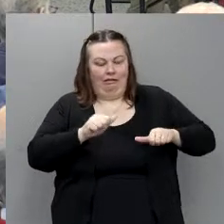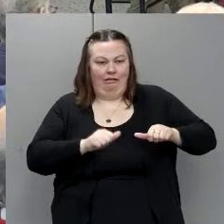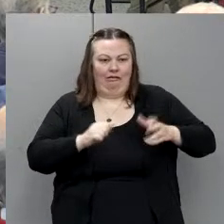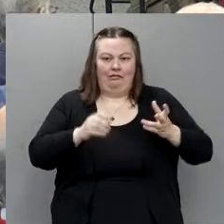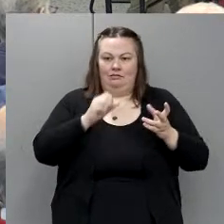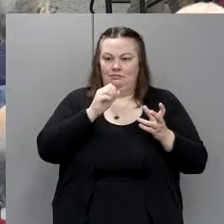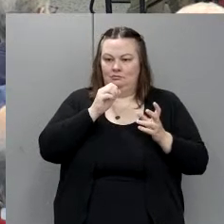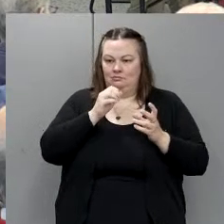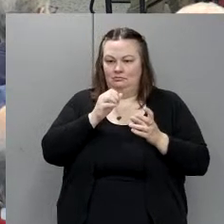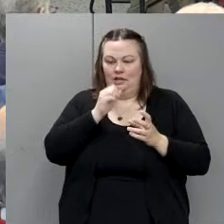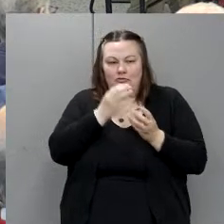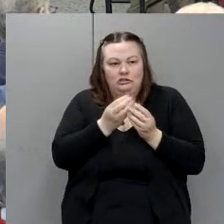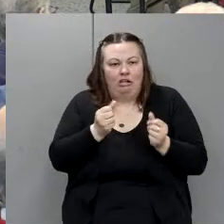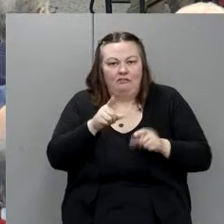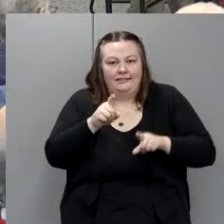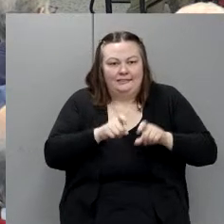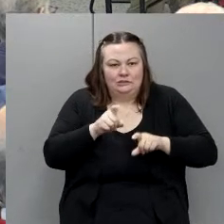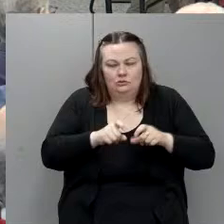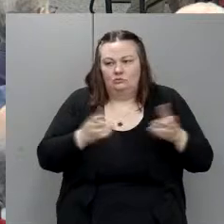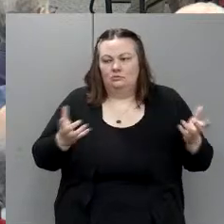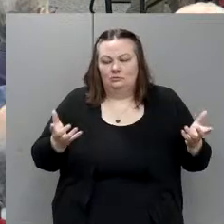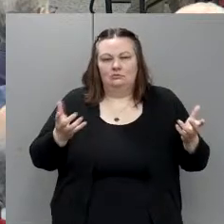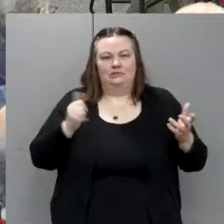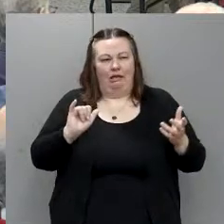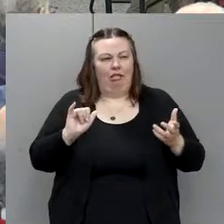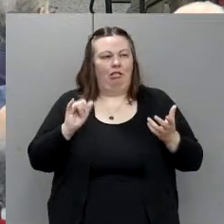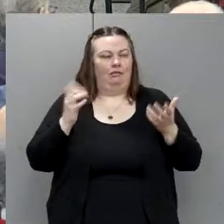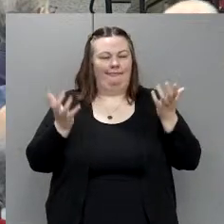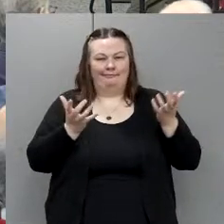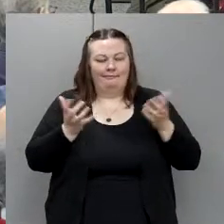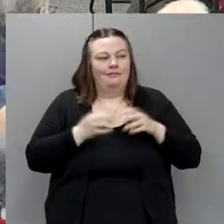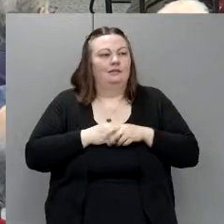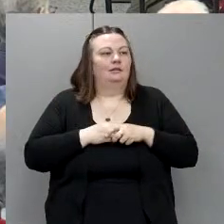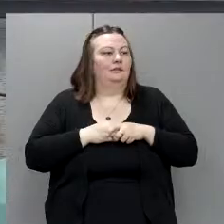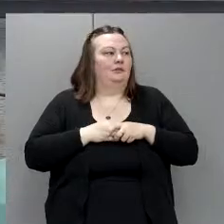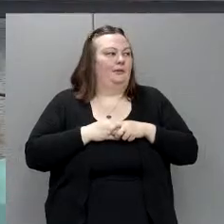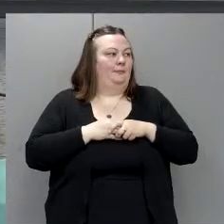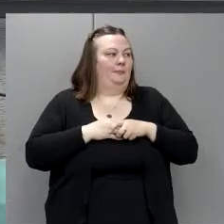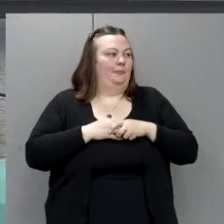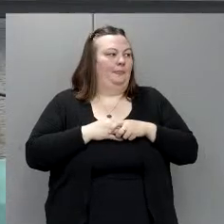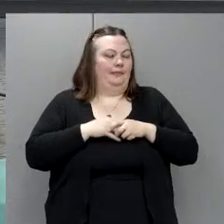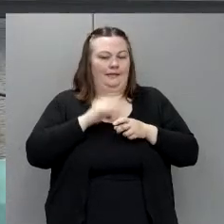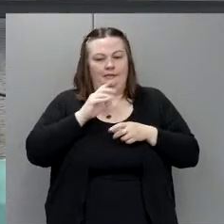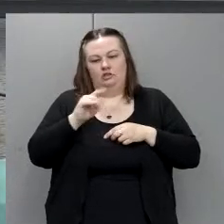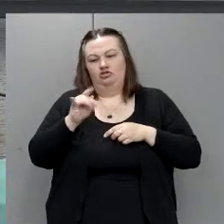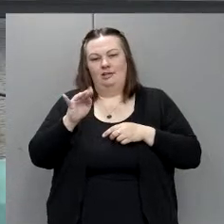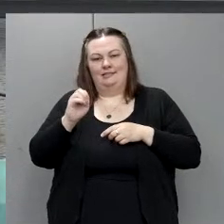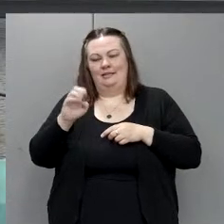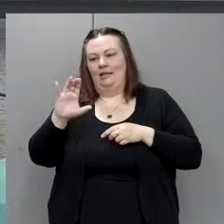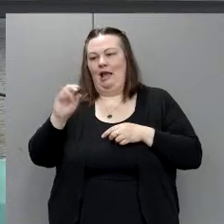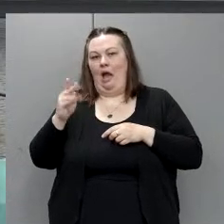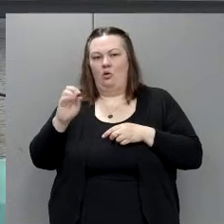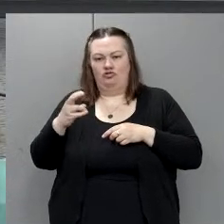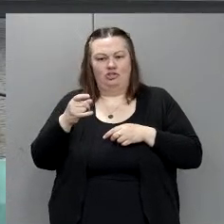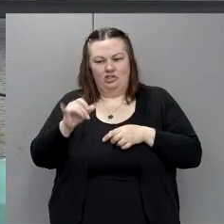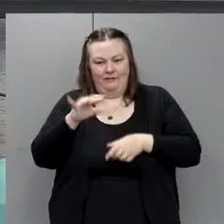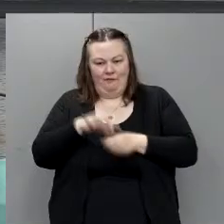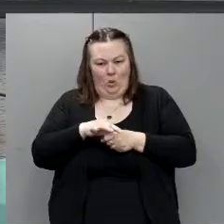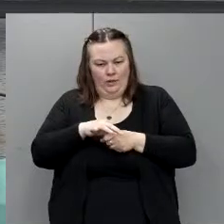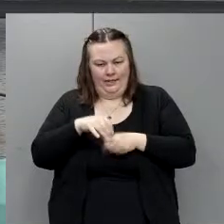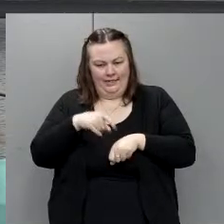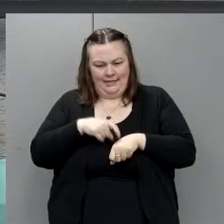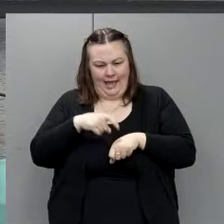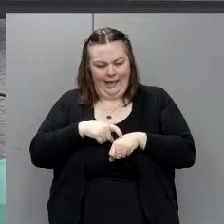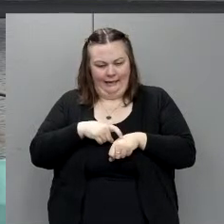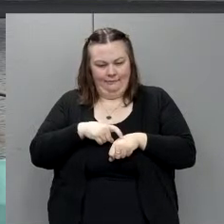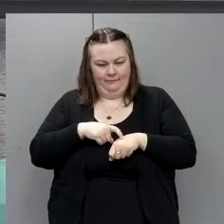unresolved questions that are still out there. And Trustee Couch, she voted at a time